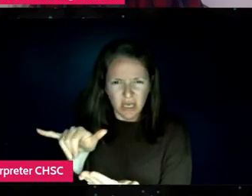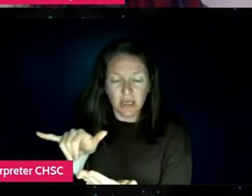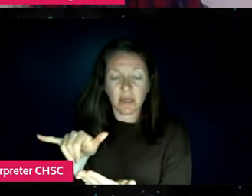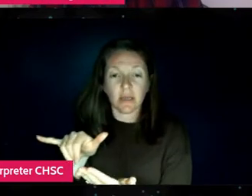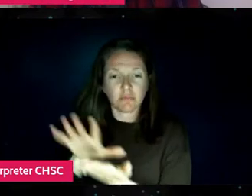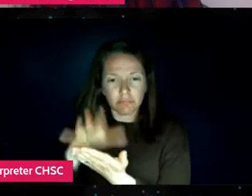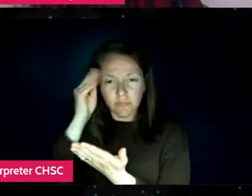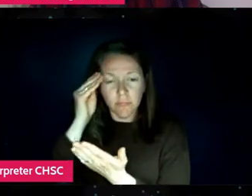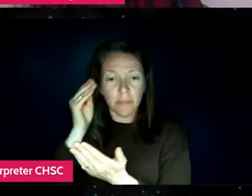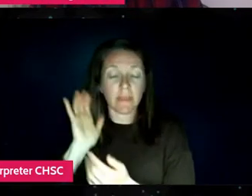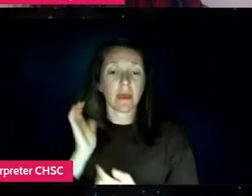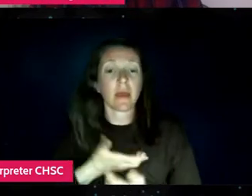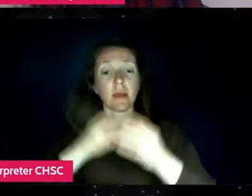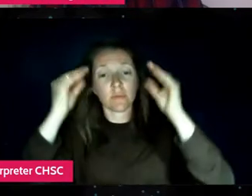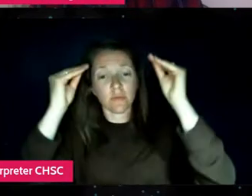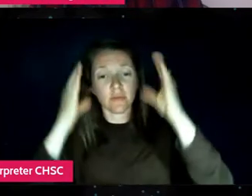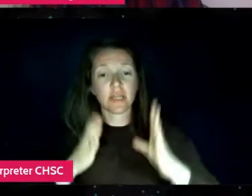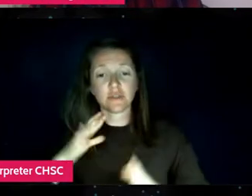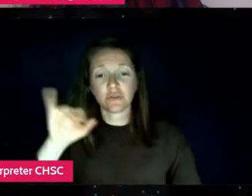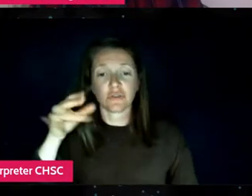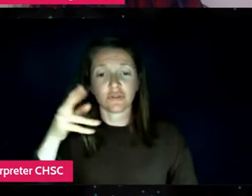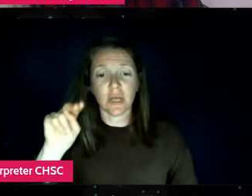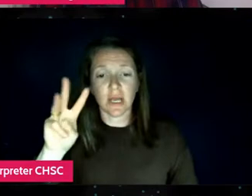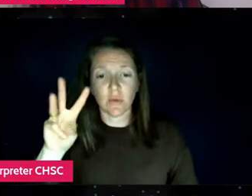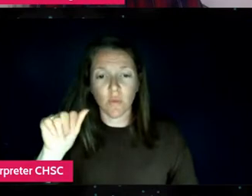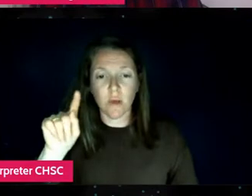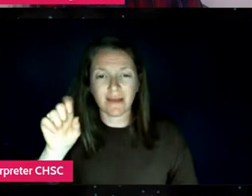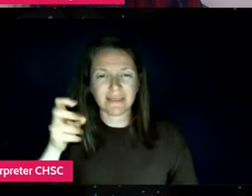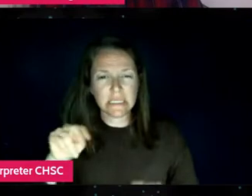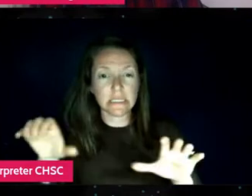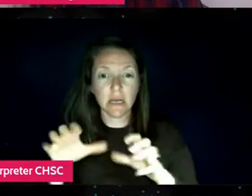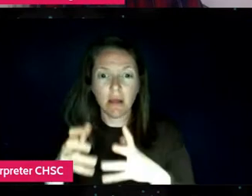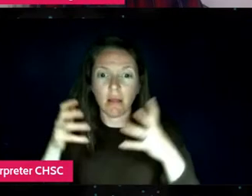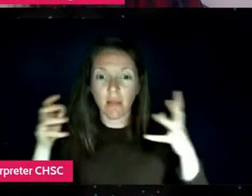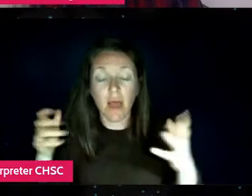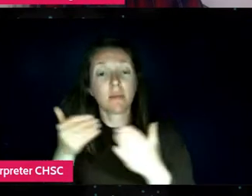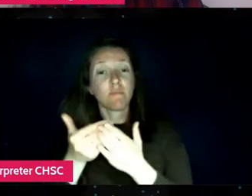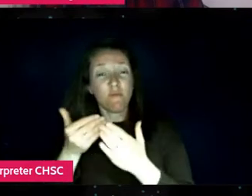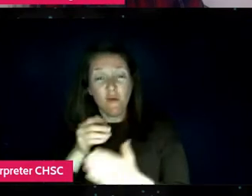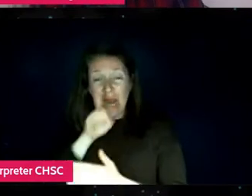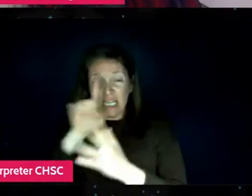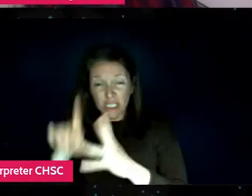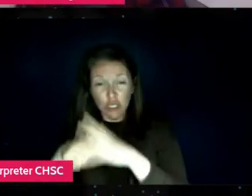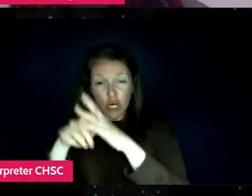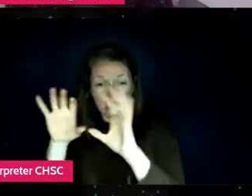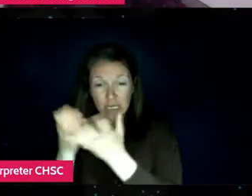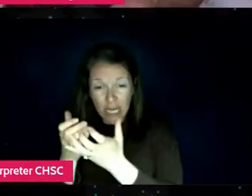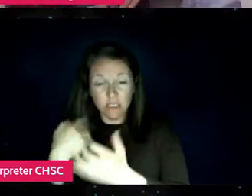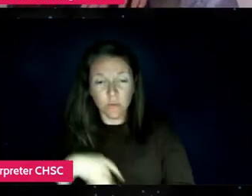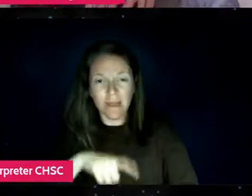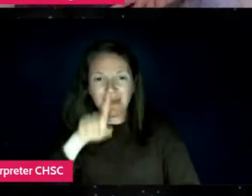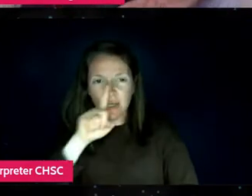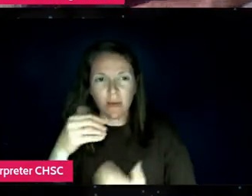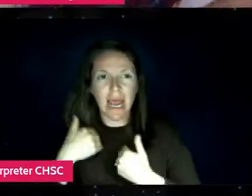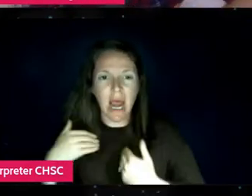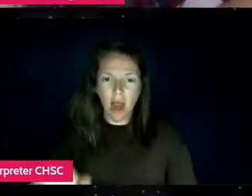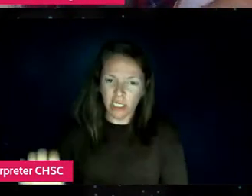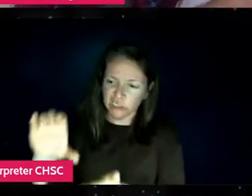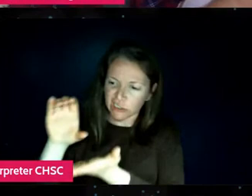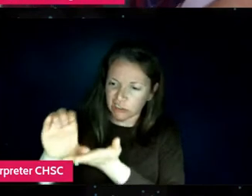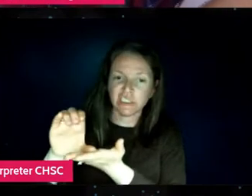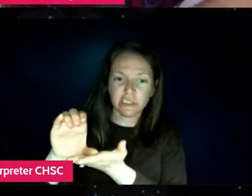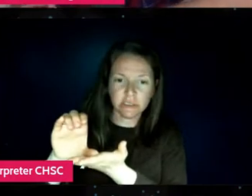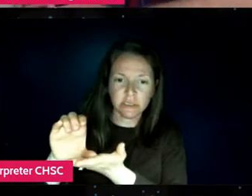professor, John Watson, did a lot. I mean, before we started the class, we literally had a packet, the writers